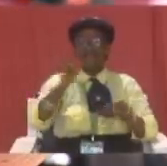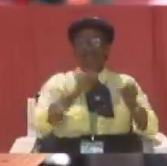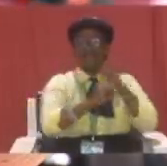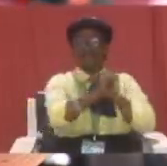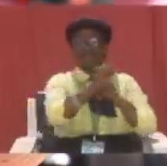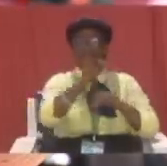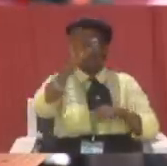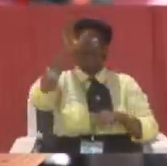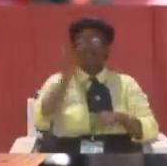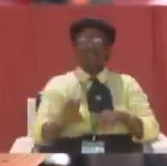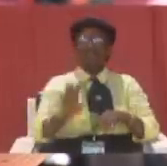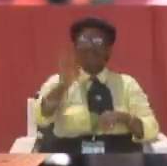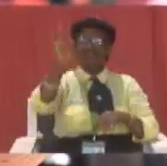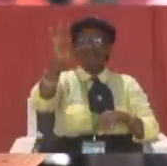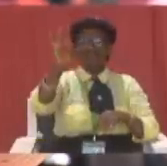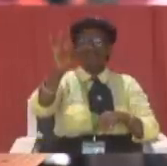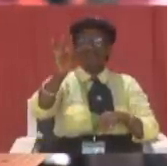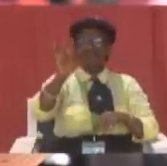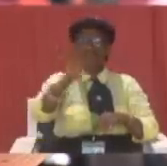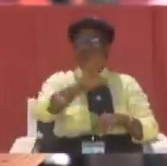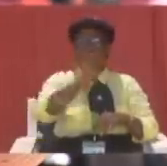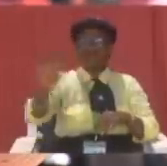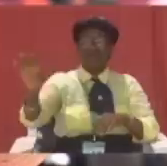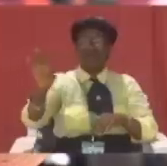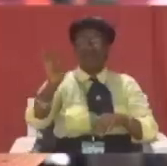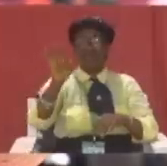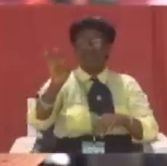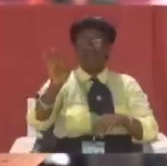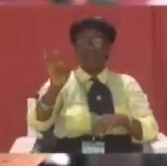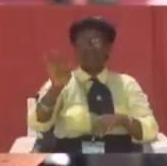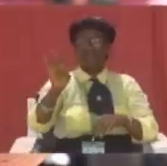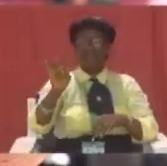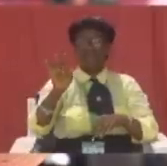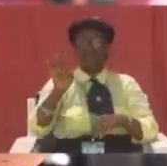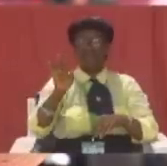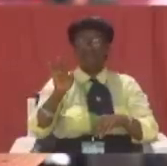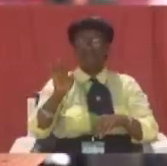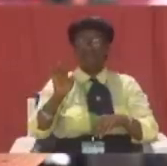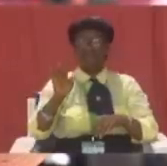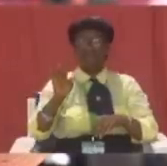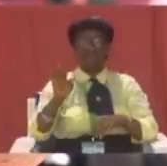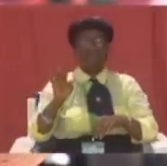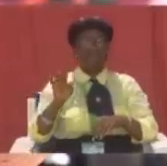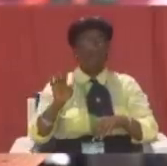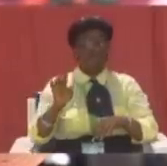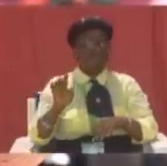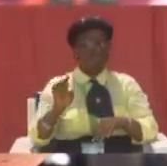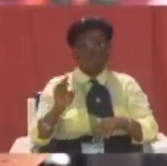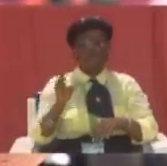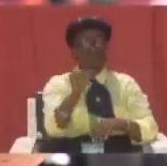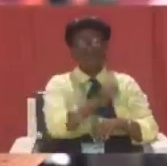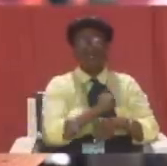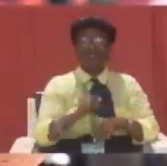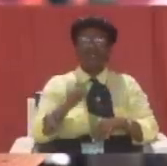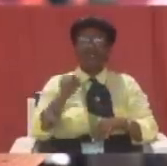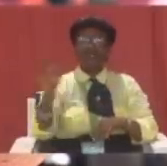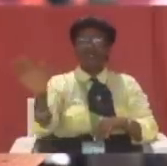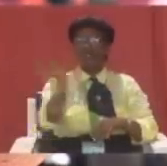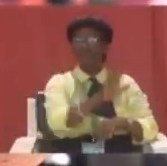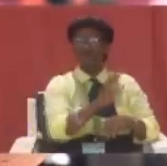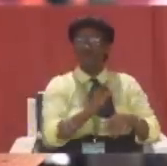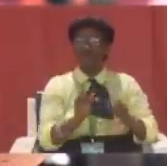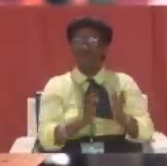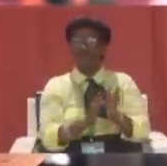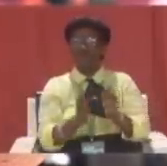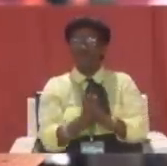Isaiah chapter 8, verse 18. And while you are opening your Bibles, could you